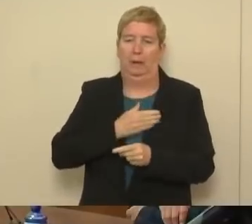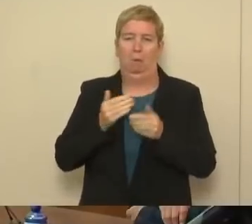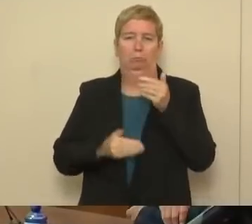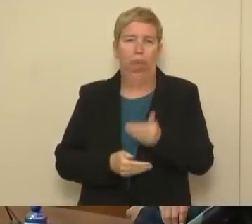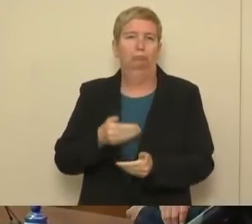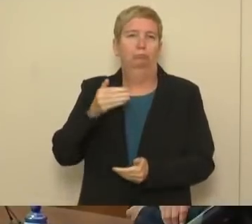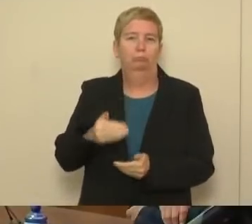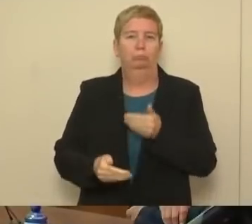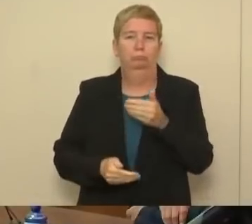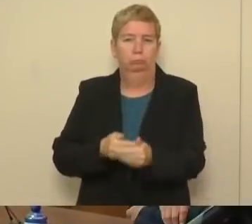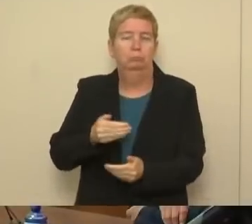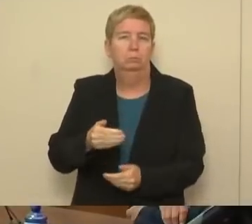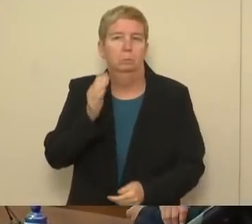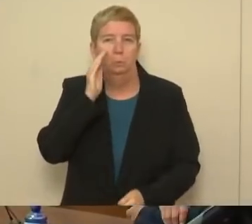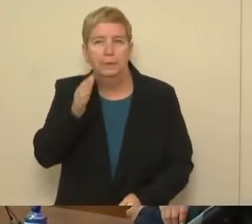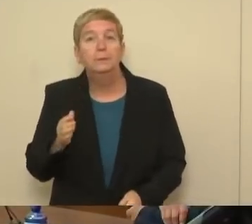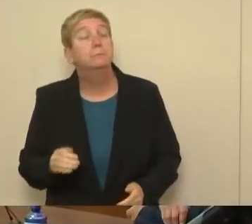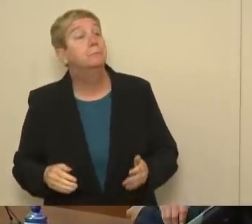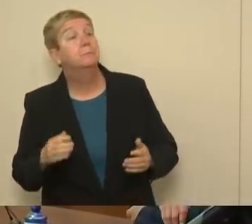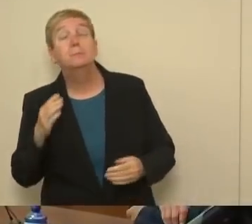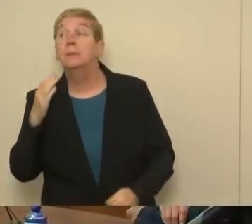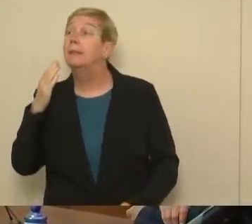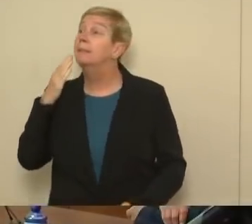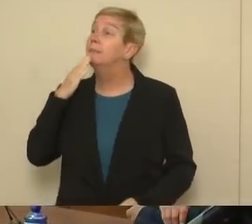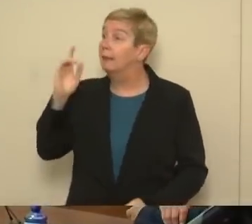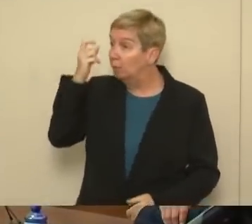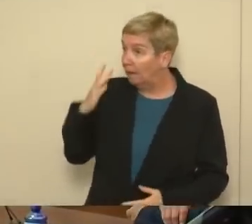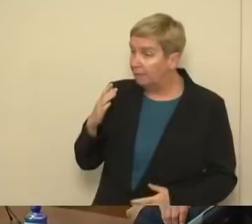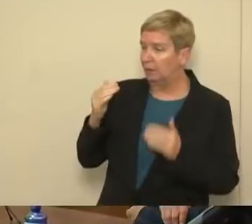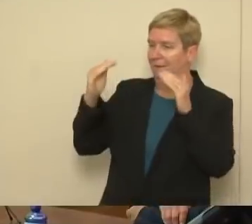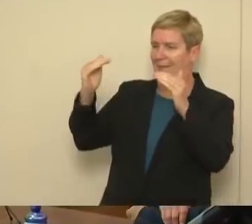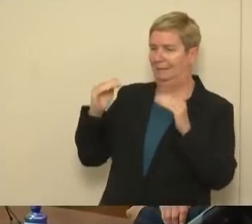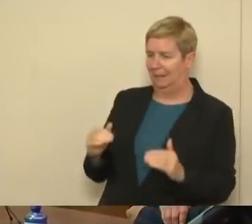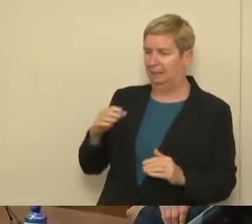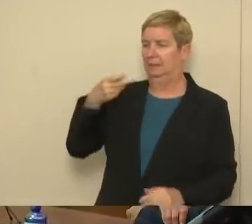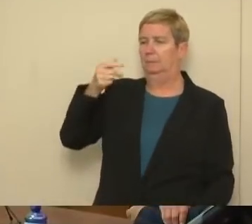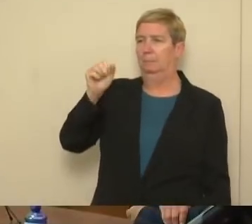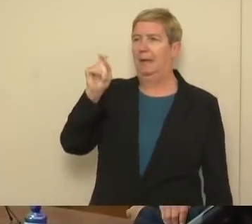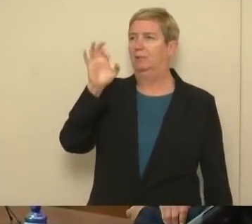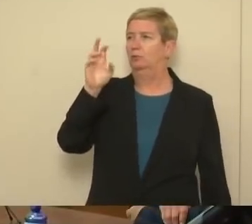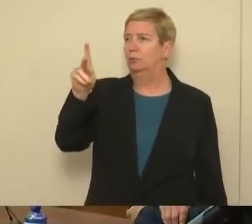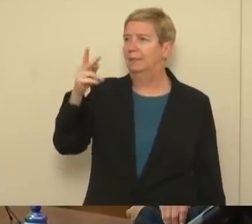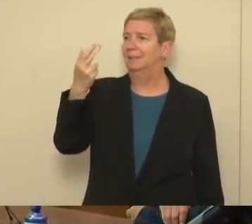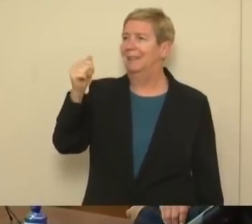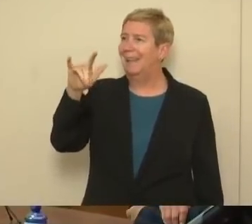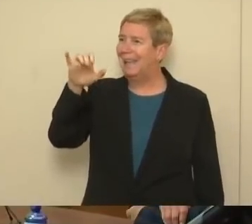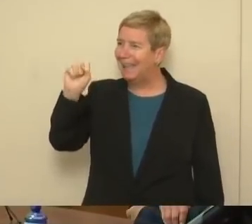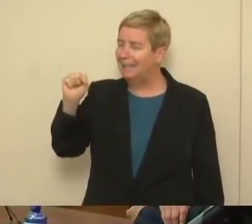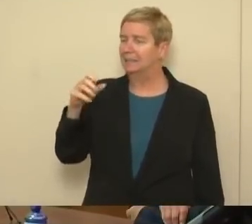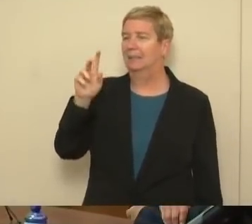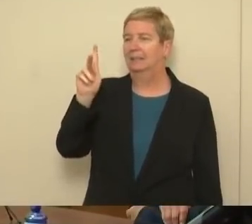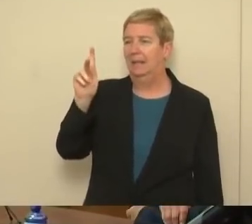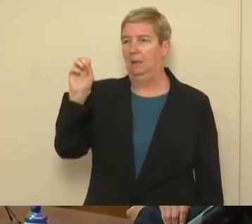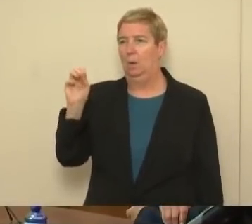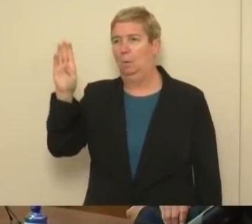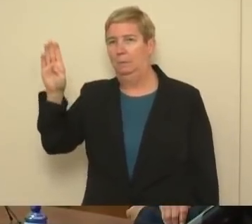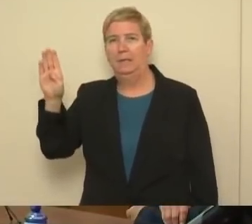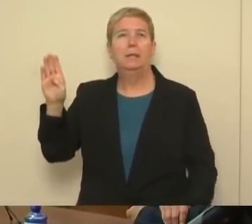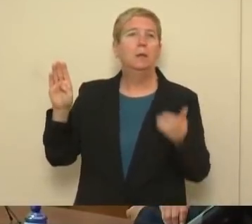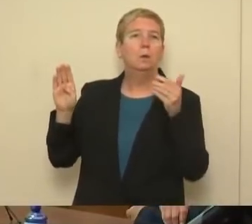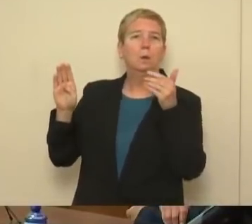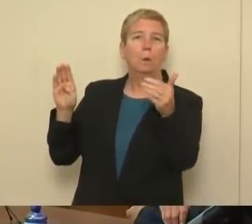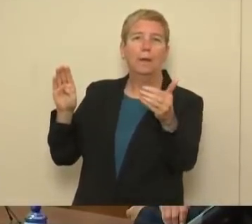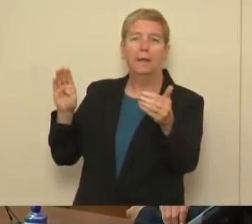Thank you, Governor. Next, I will go to Patrick Hayes with KOB. Patrick, you are unmuted. Go right ahead.